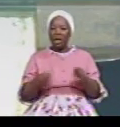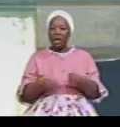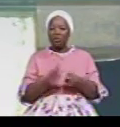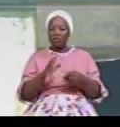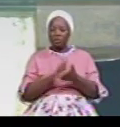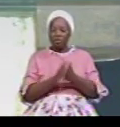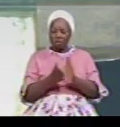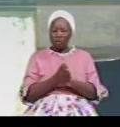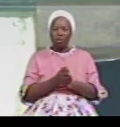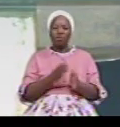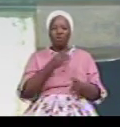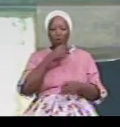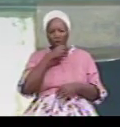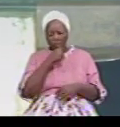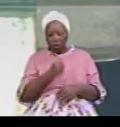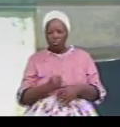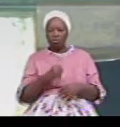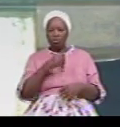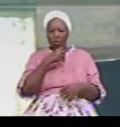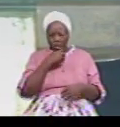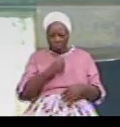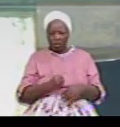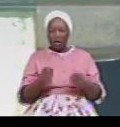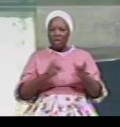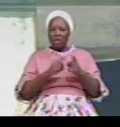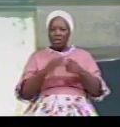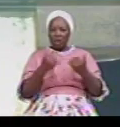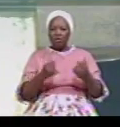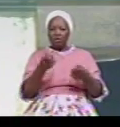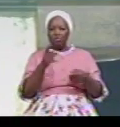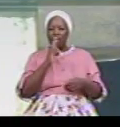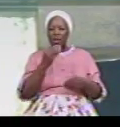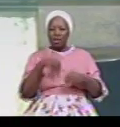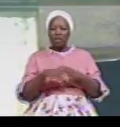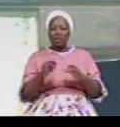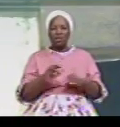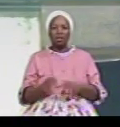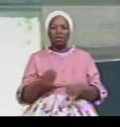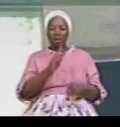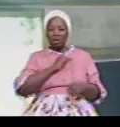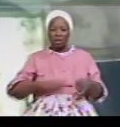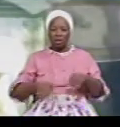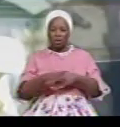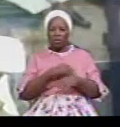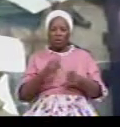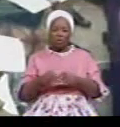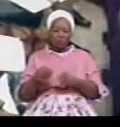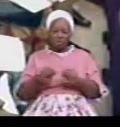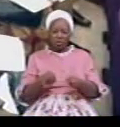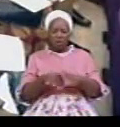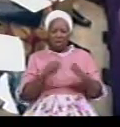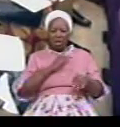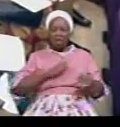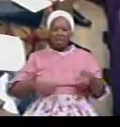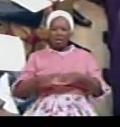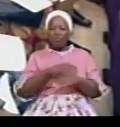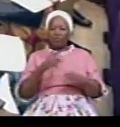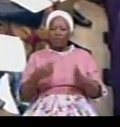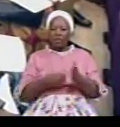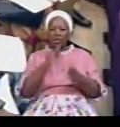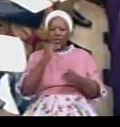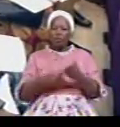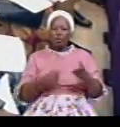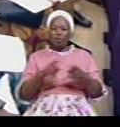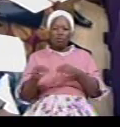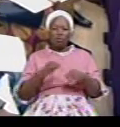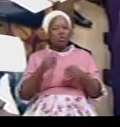now in the kingdom, and as you're moving on in the kingdom, this is where to go. You will hear a voice